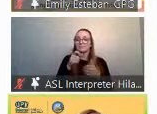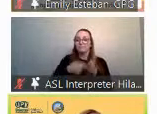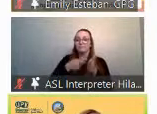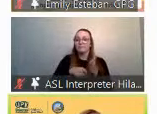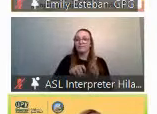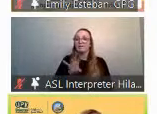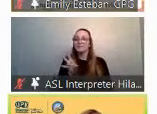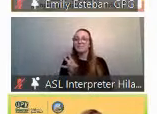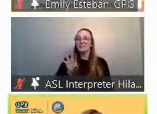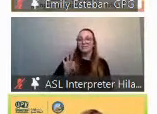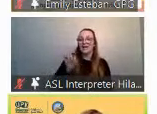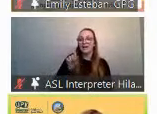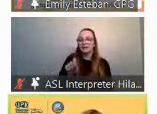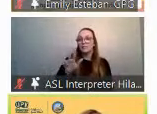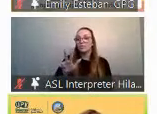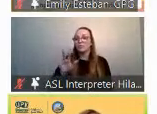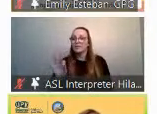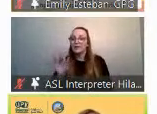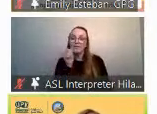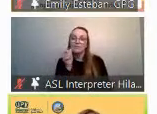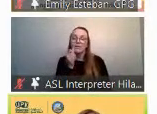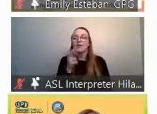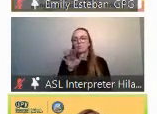or about